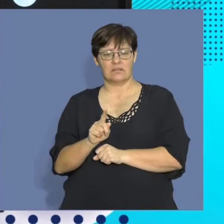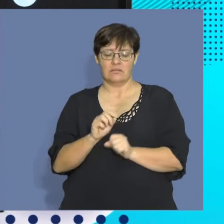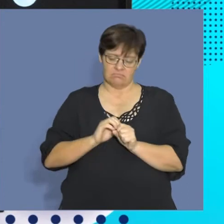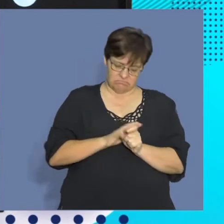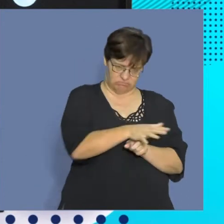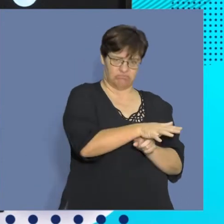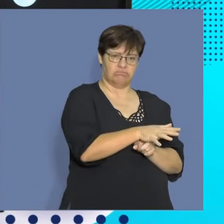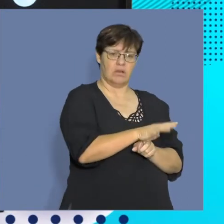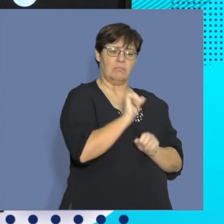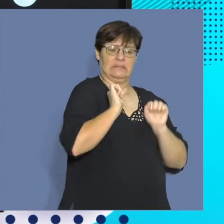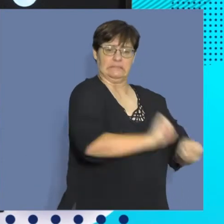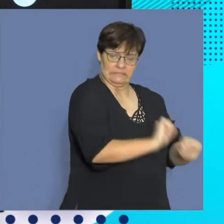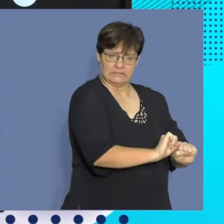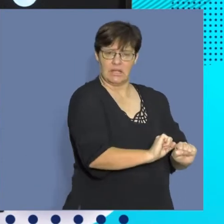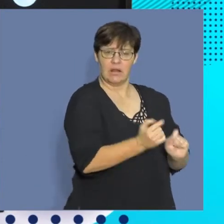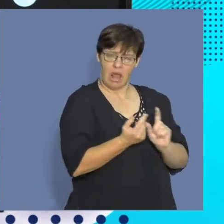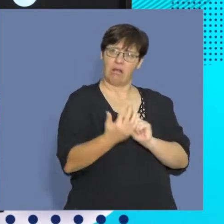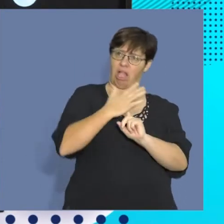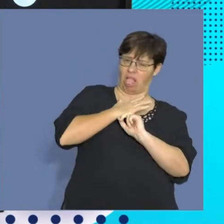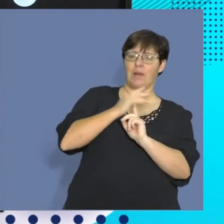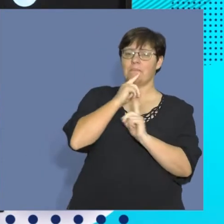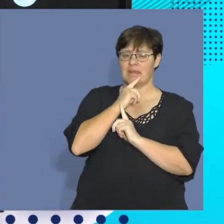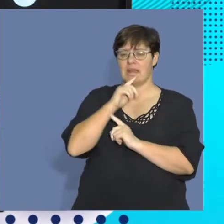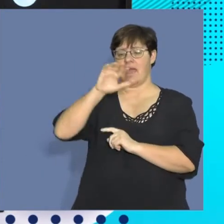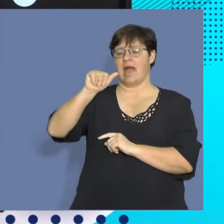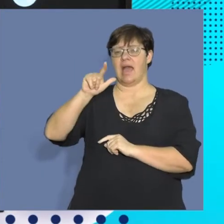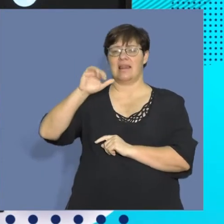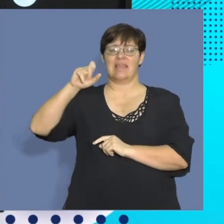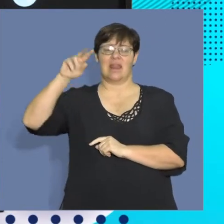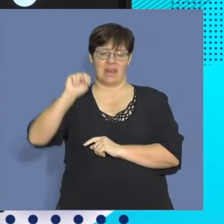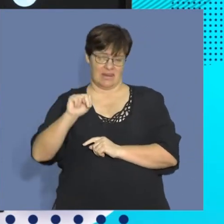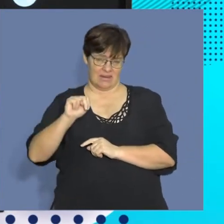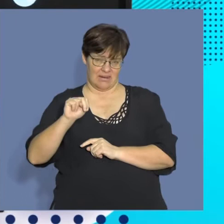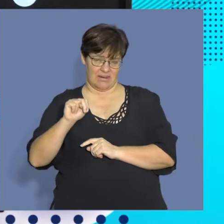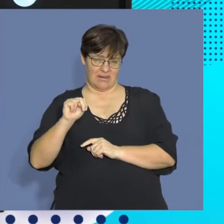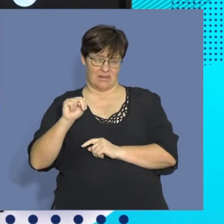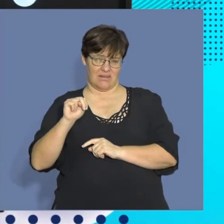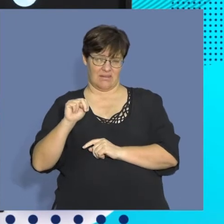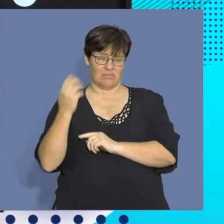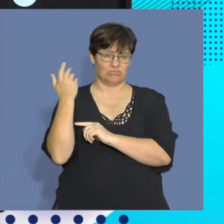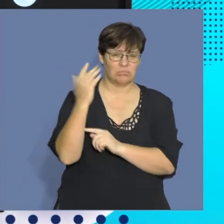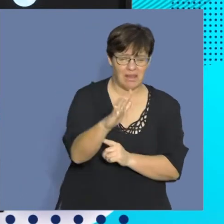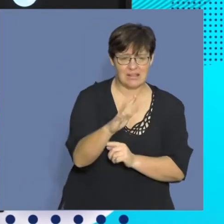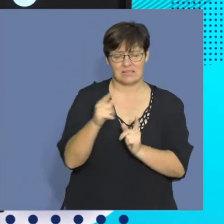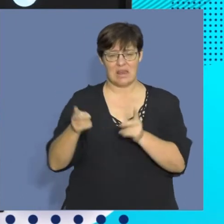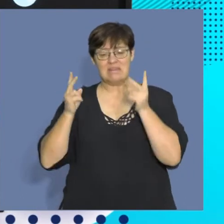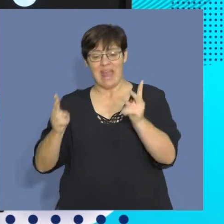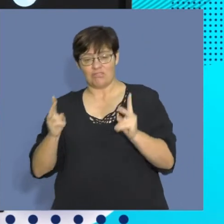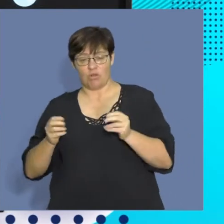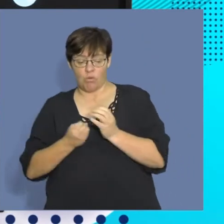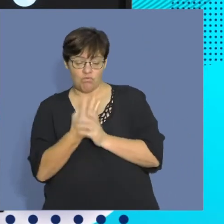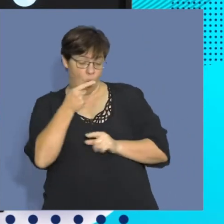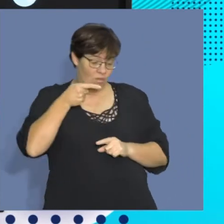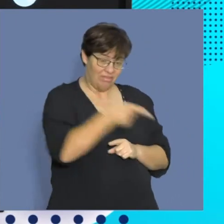affect the indigenous species, and we refer to these as your alien species. And these are plants or animals that affect